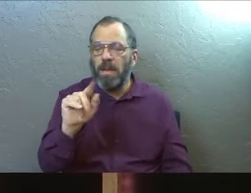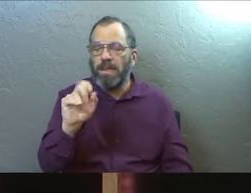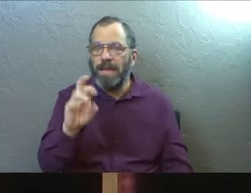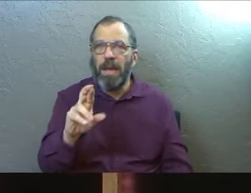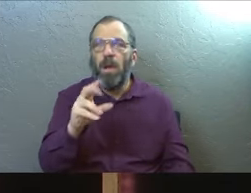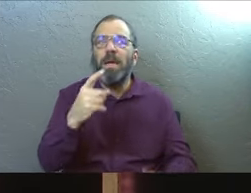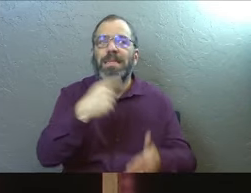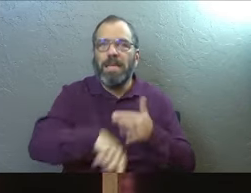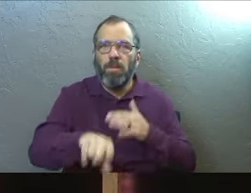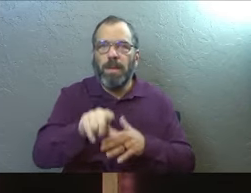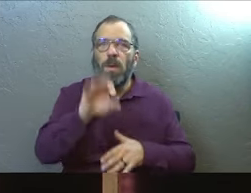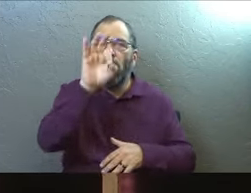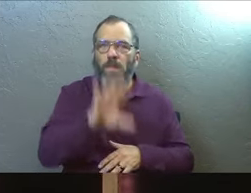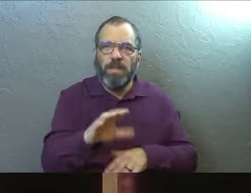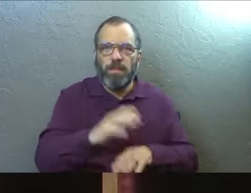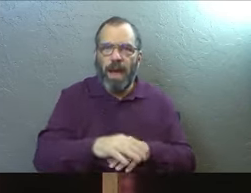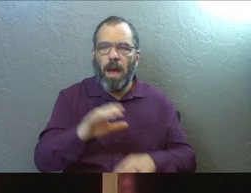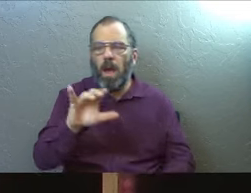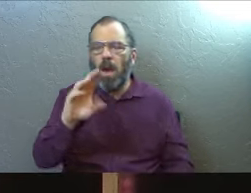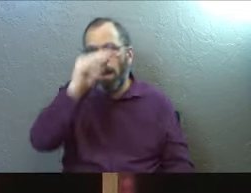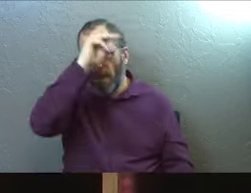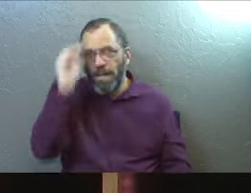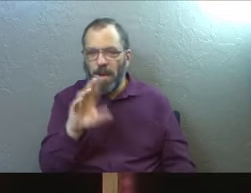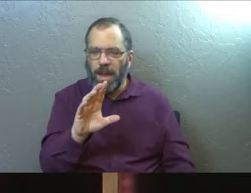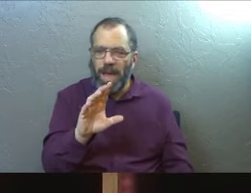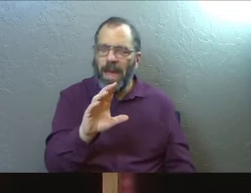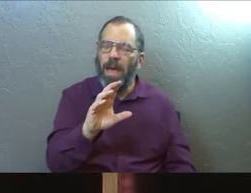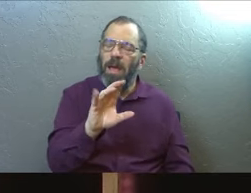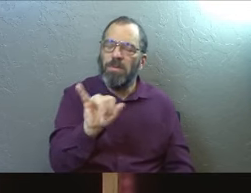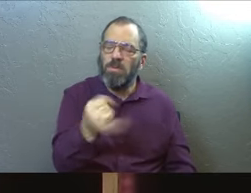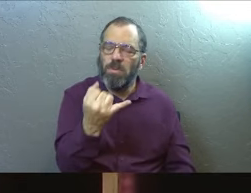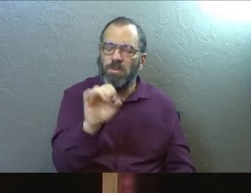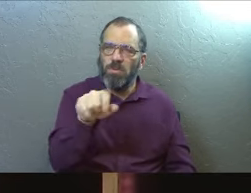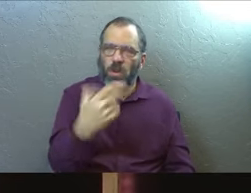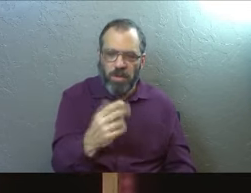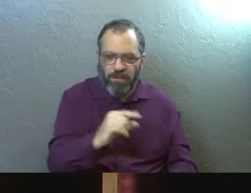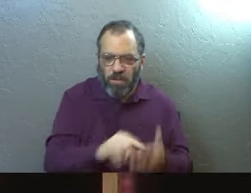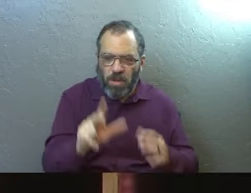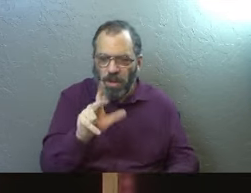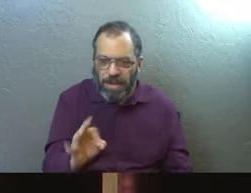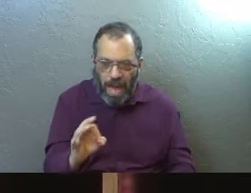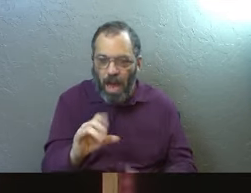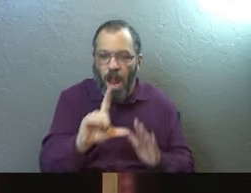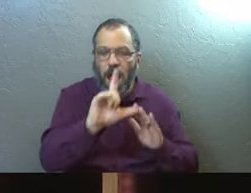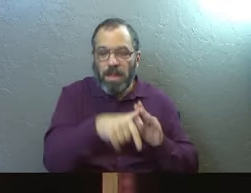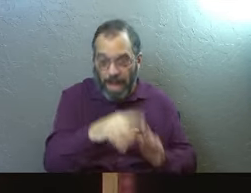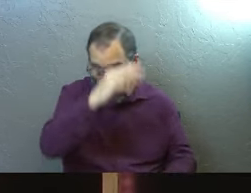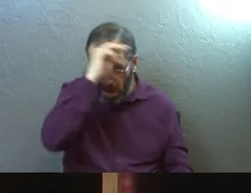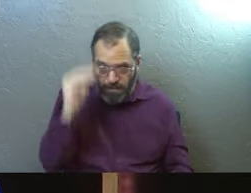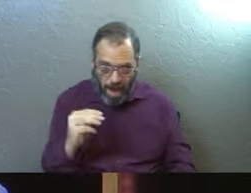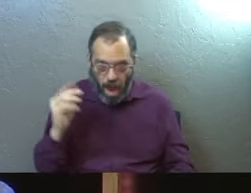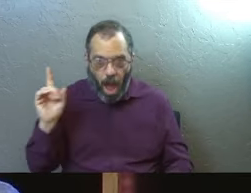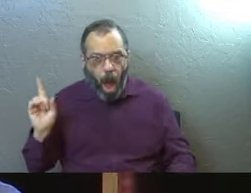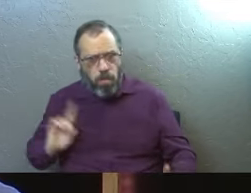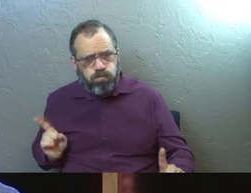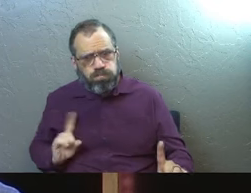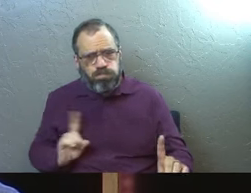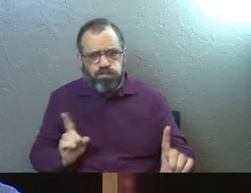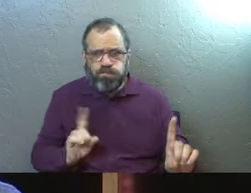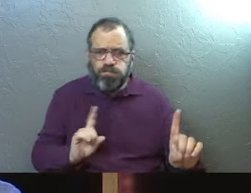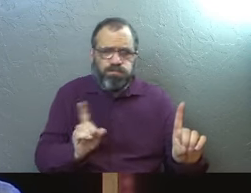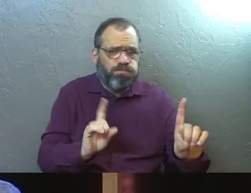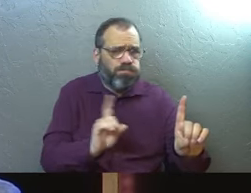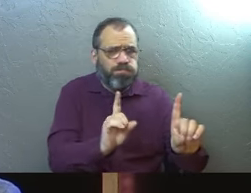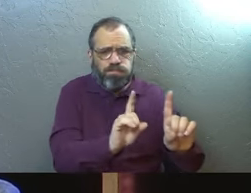about Mary and Joseph next week. But I'm just going to give you this tidbit because I think it's fun. Verse 39, a few days later, Mary hurried to the hill country of